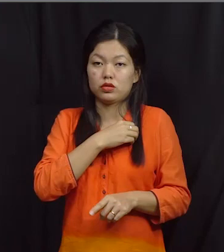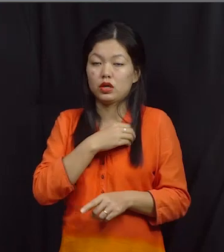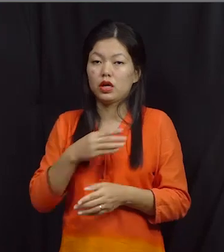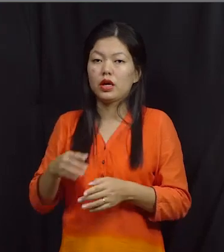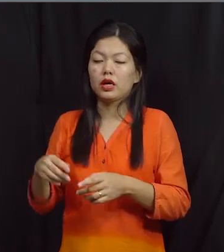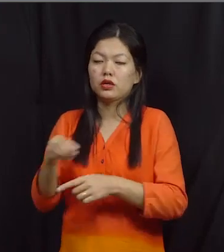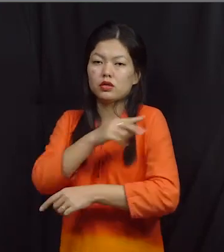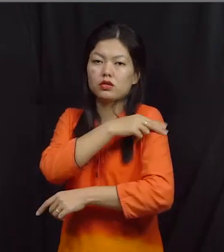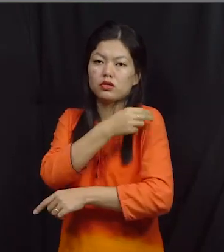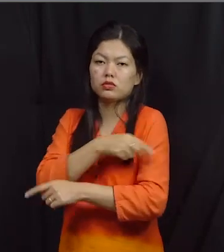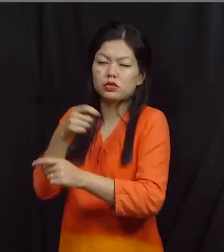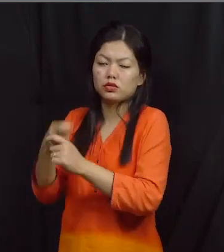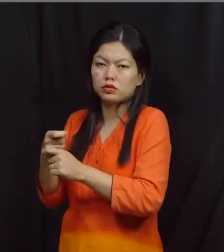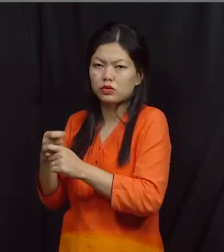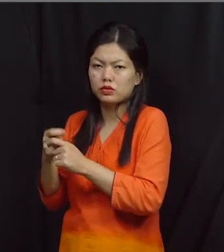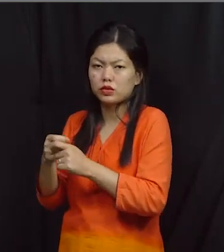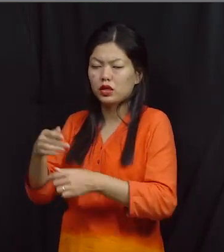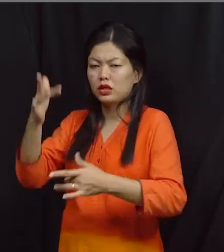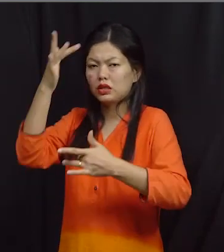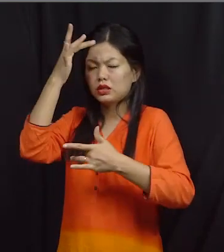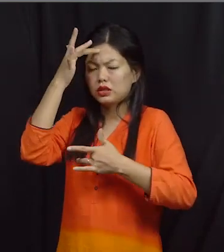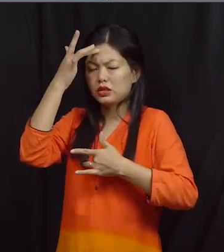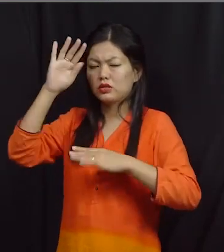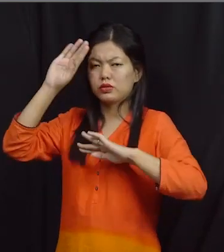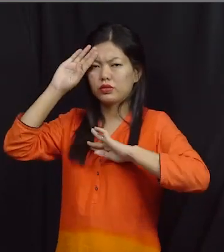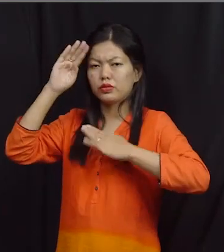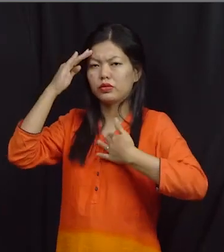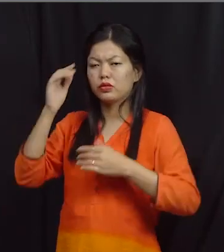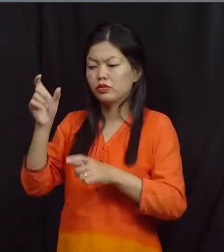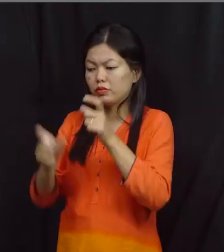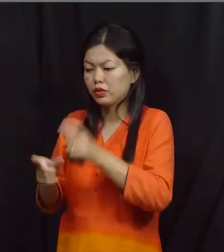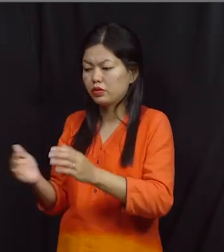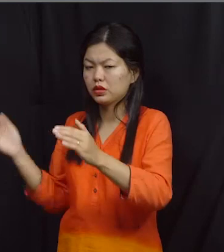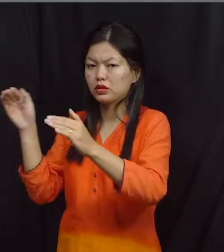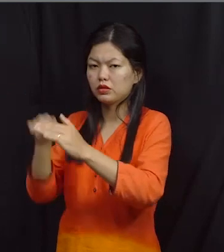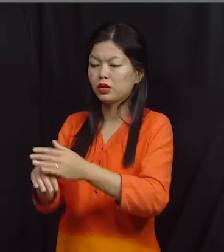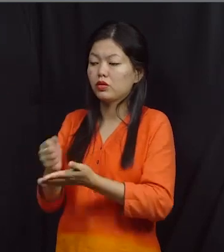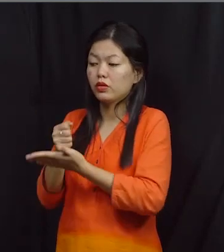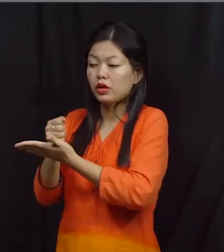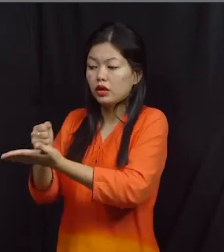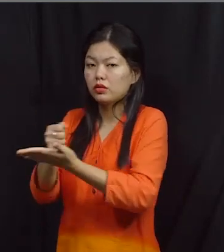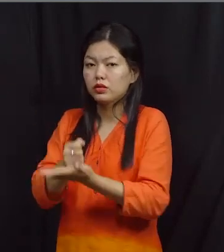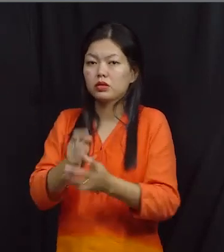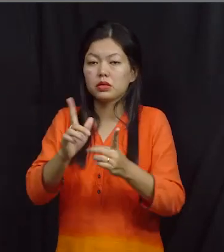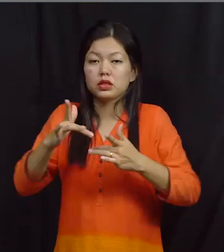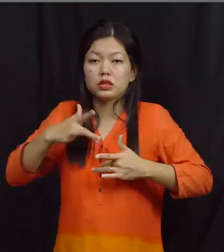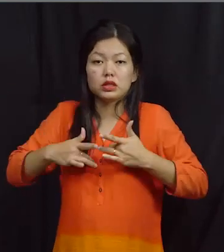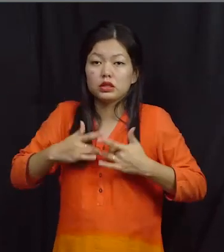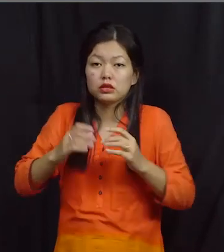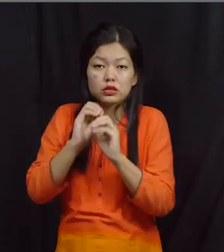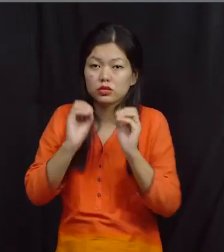the sick people. All you are thinking about is to earn more and more money. Then the individual aim